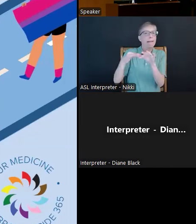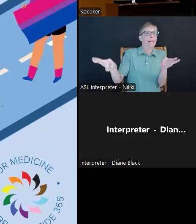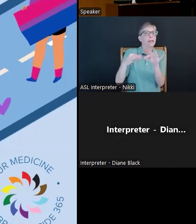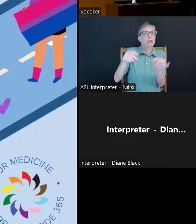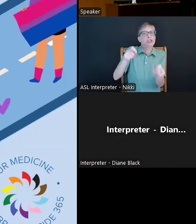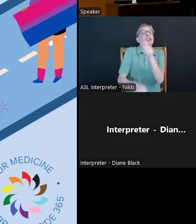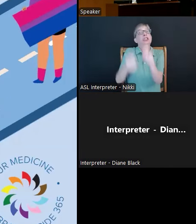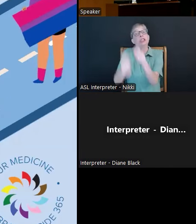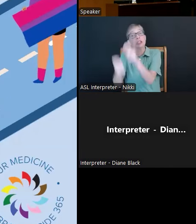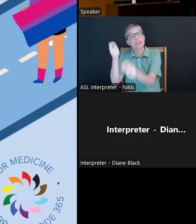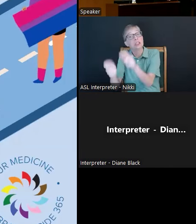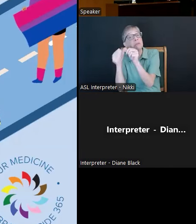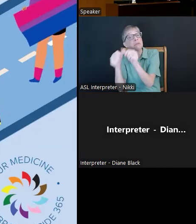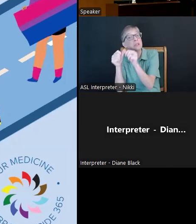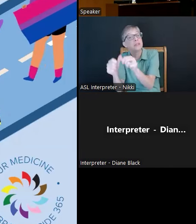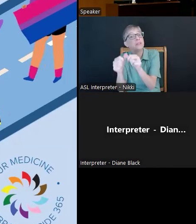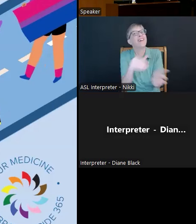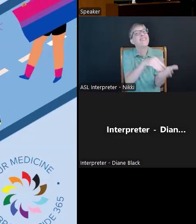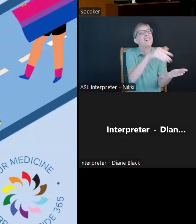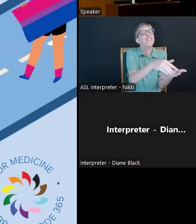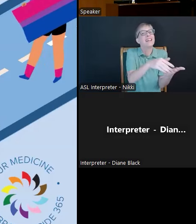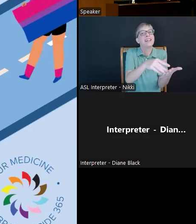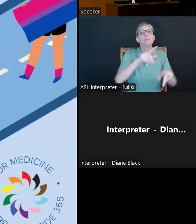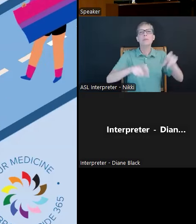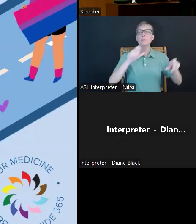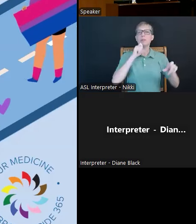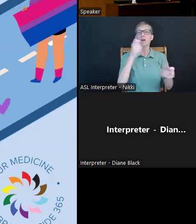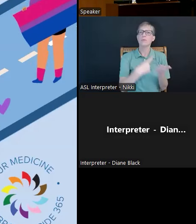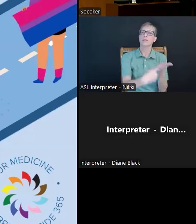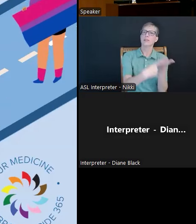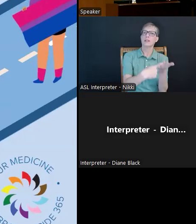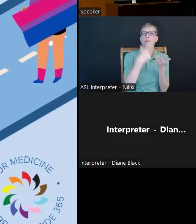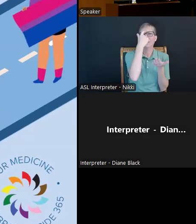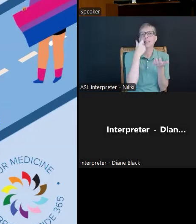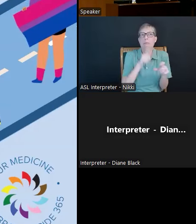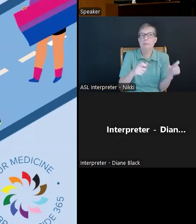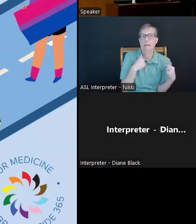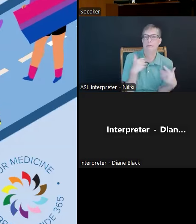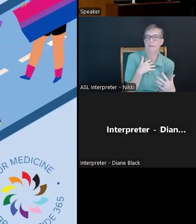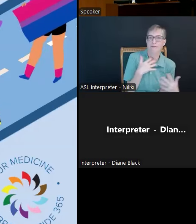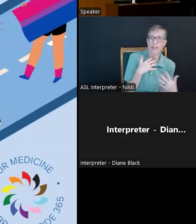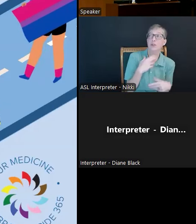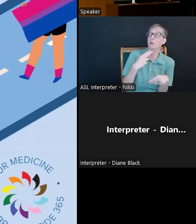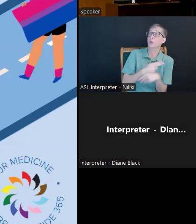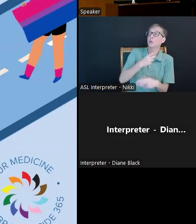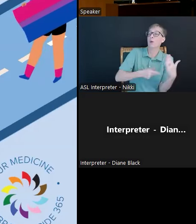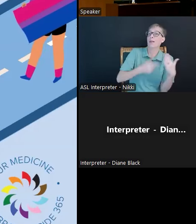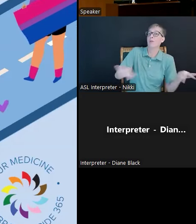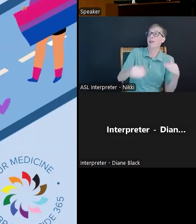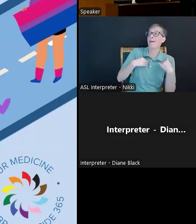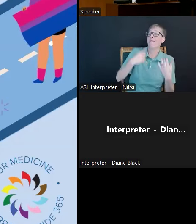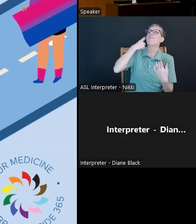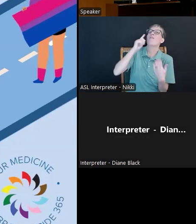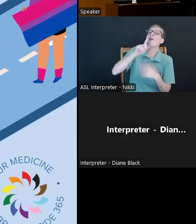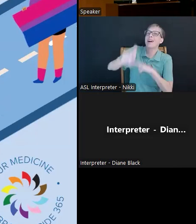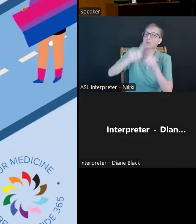conversations aren't had because people are too afraid to use the language that they have to ask those questions. So please jump in, feel free to